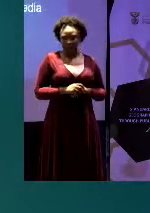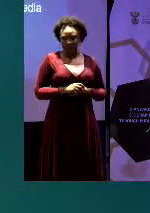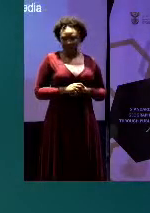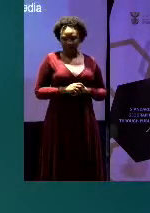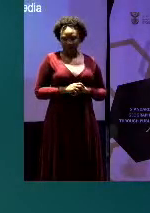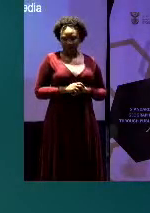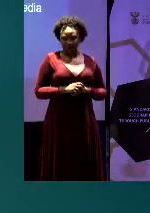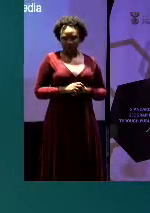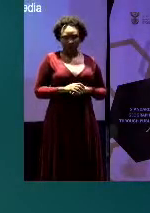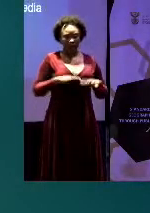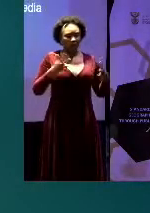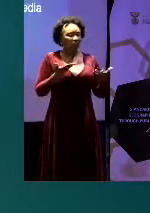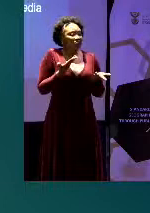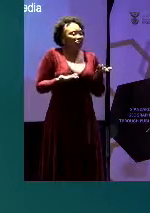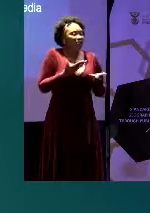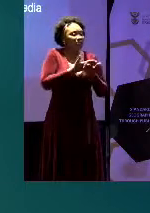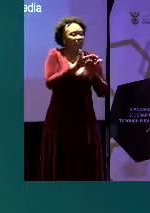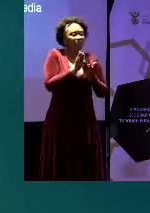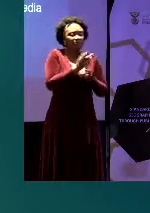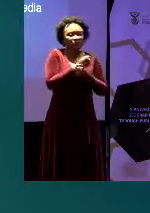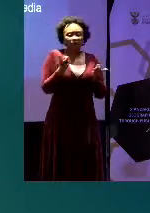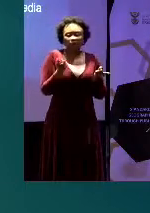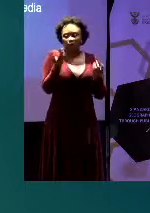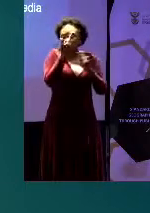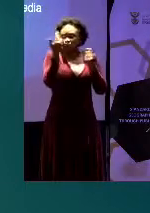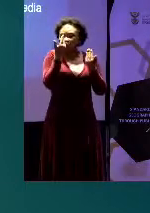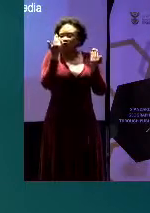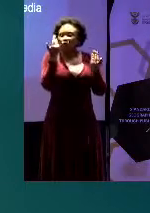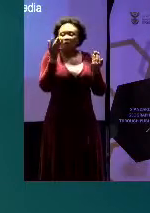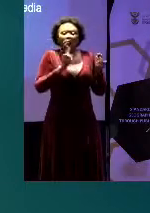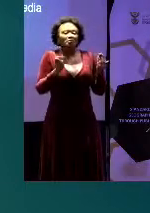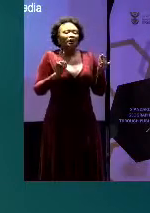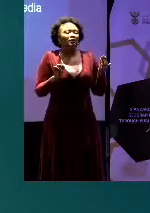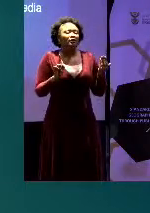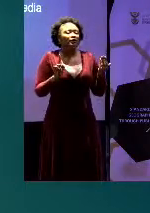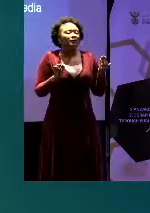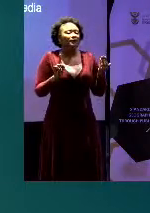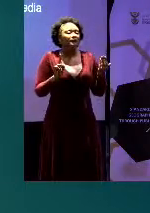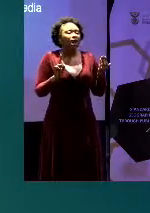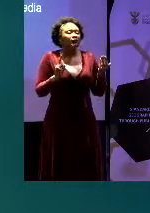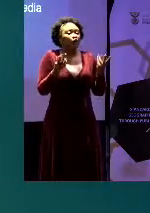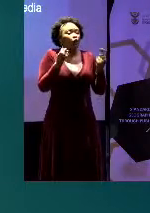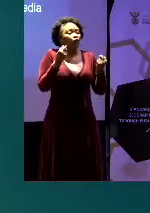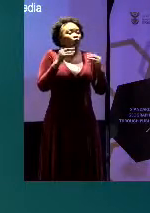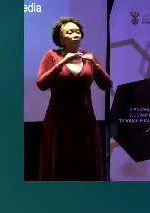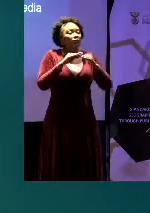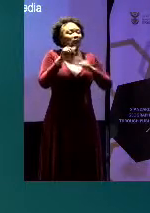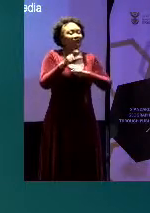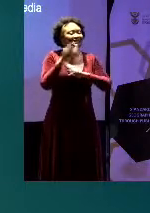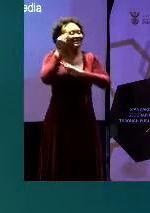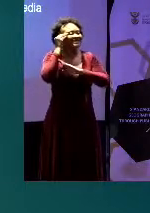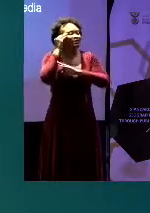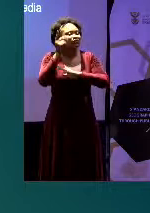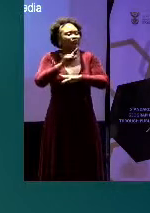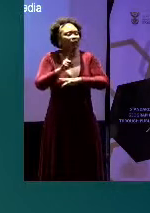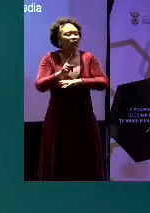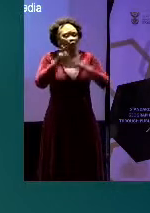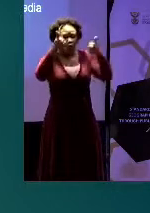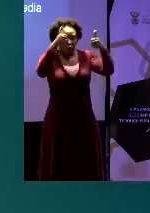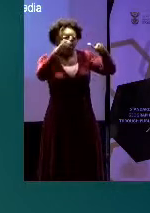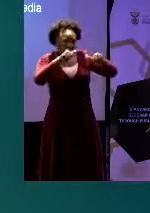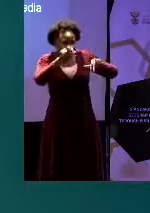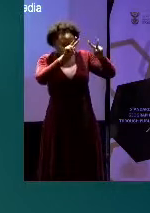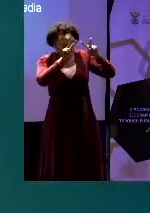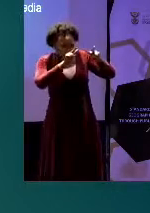Well, maybe some of you may not know this. Very interesting for the new members. Auditing of the offensive name here in the